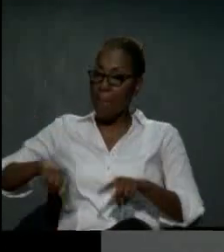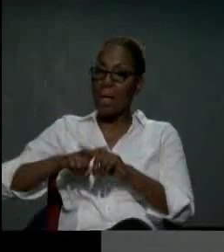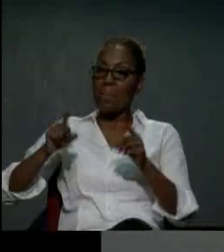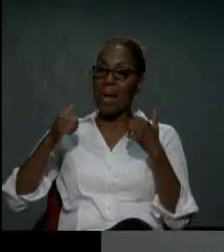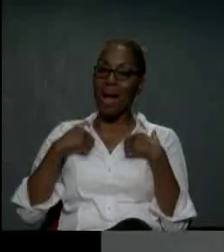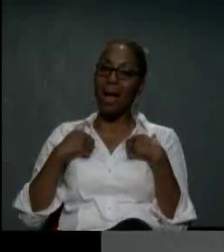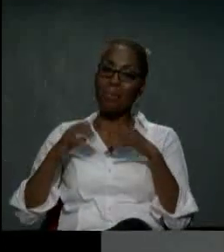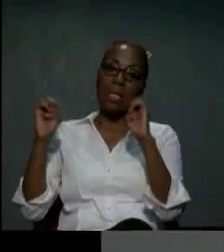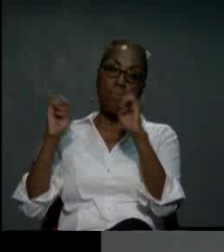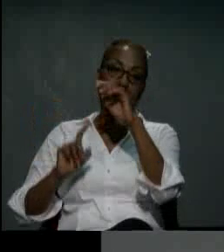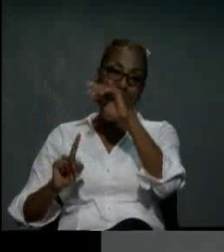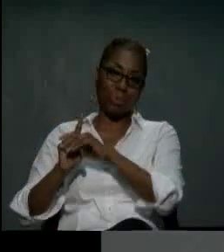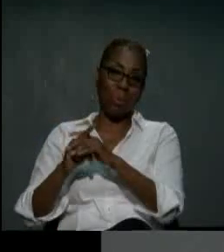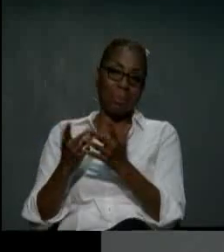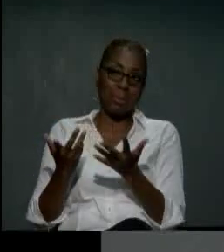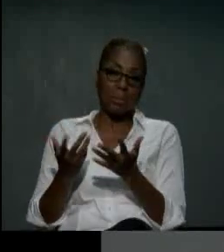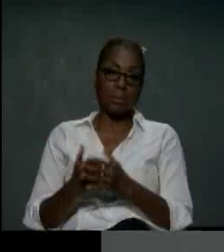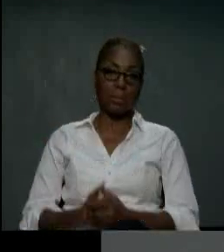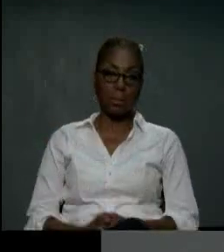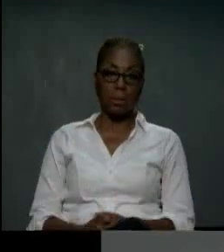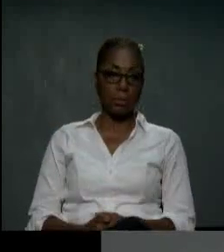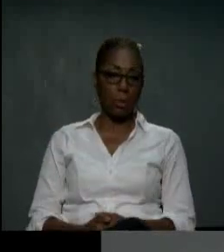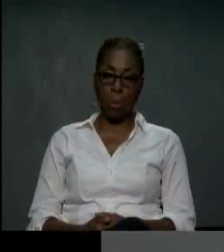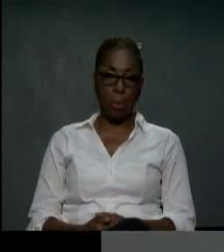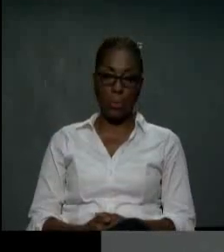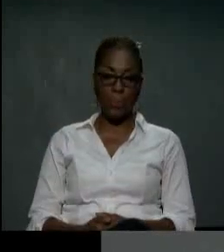an emergency,